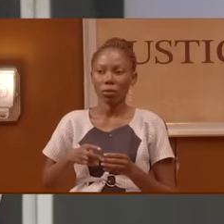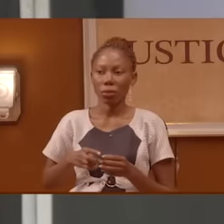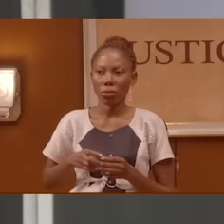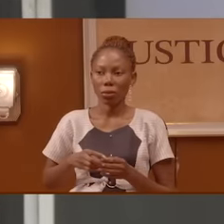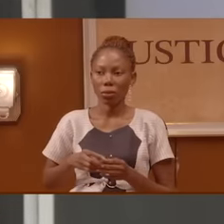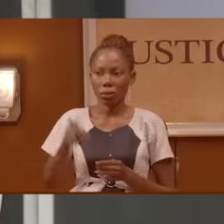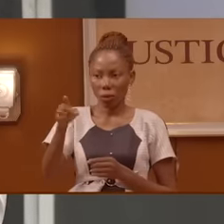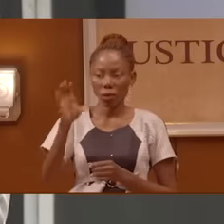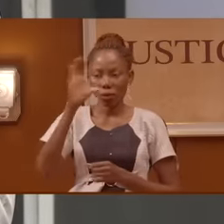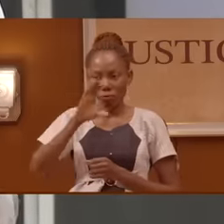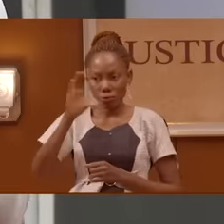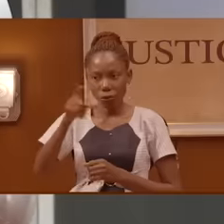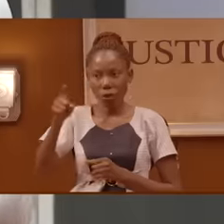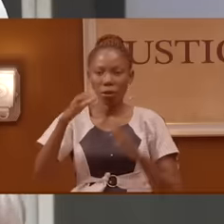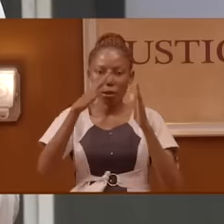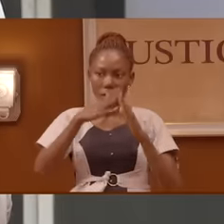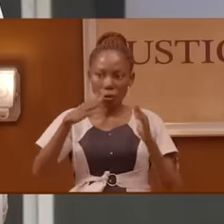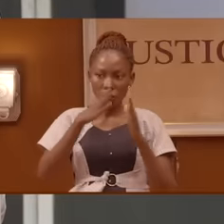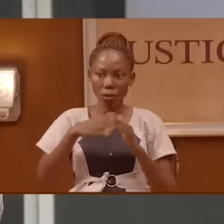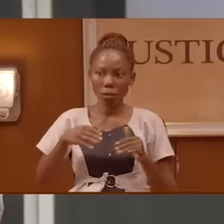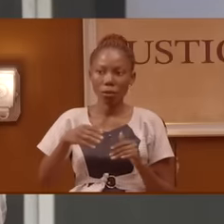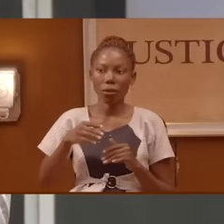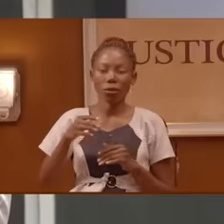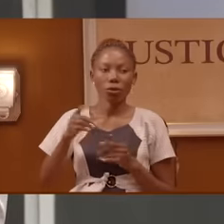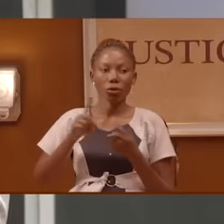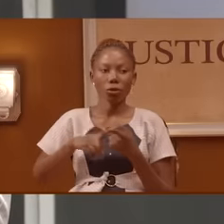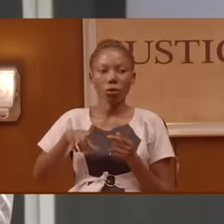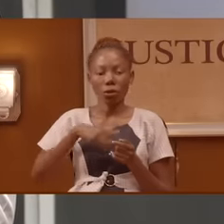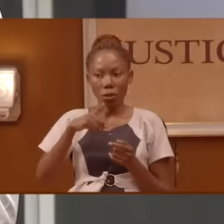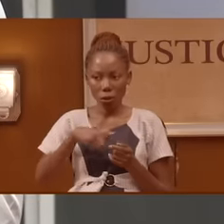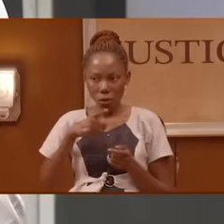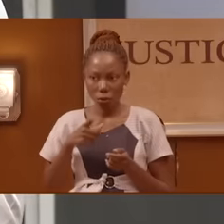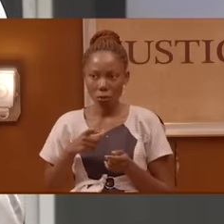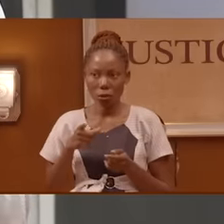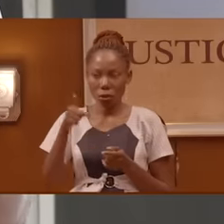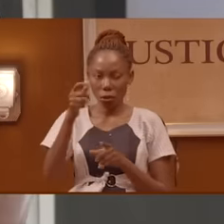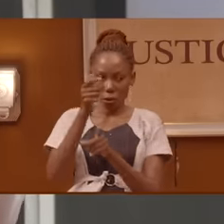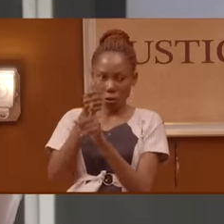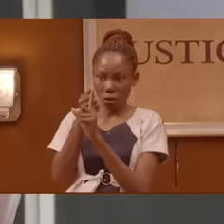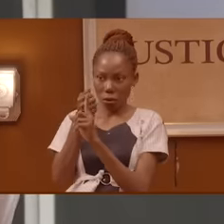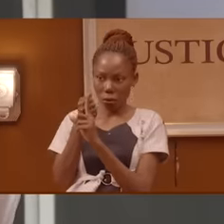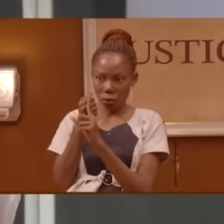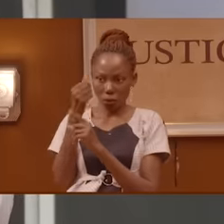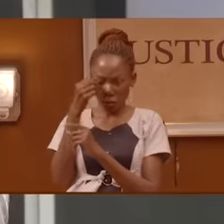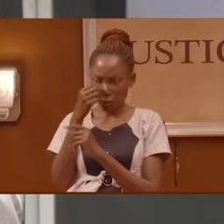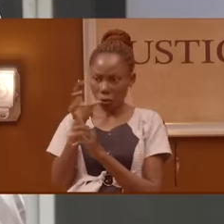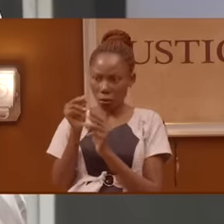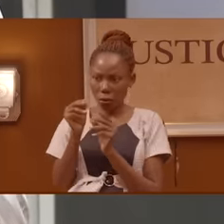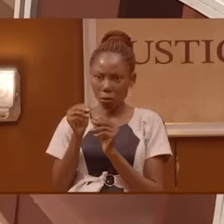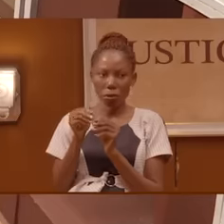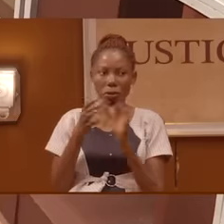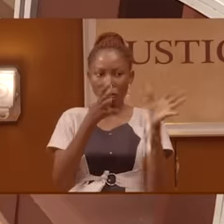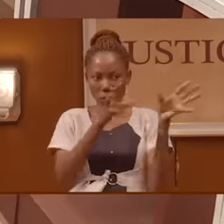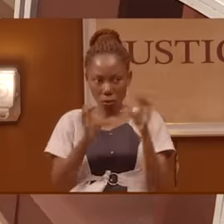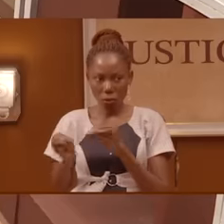do? I relocated myself to Lagos. Okay. Yes. So you left the children behind? My children, I took